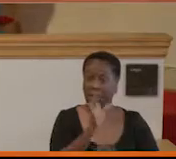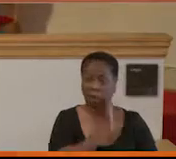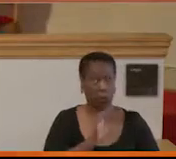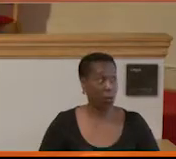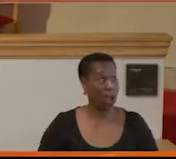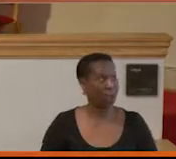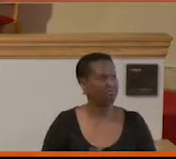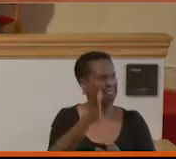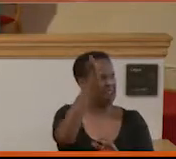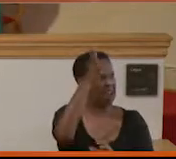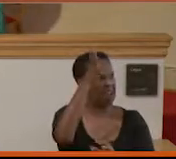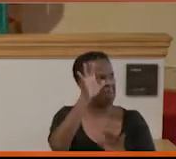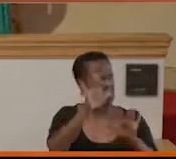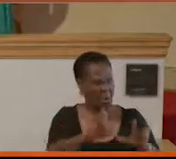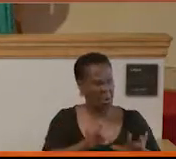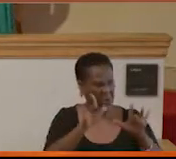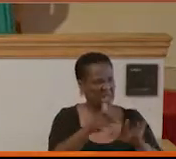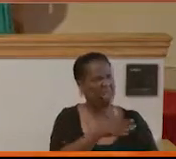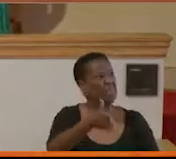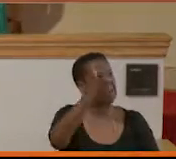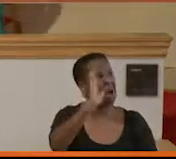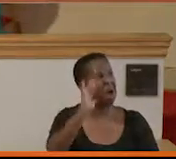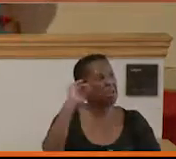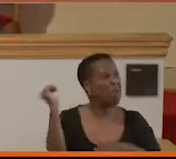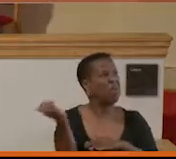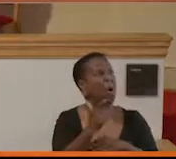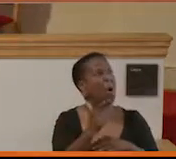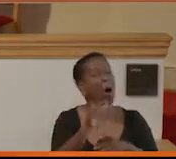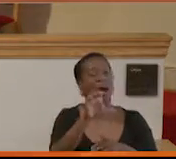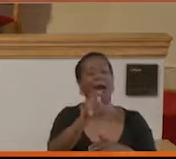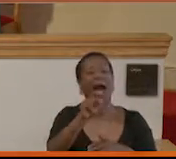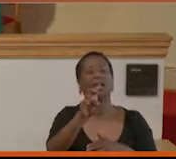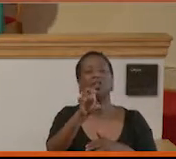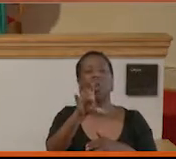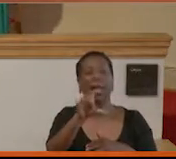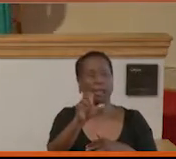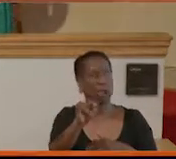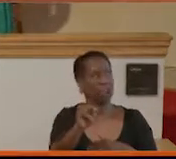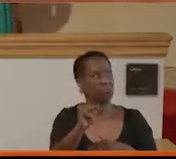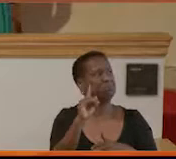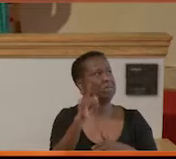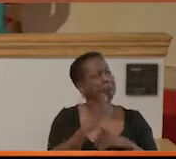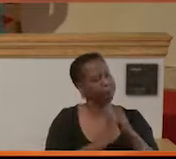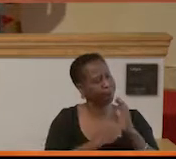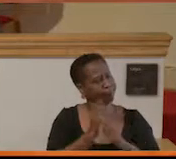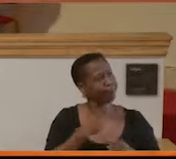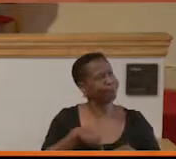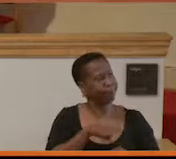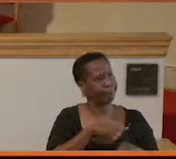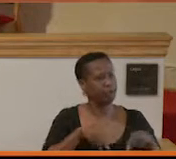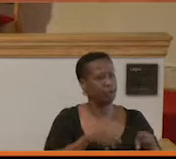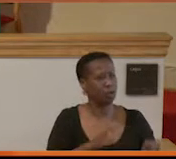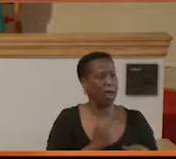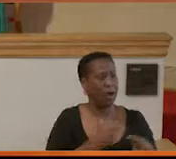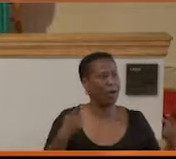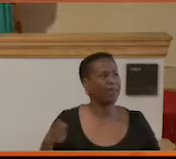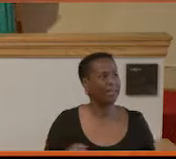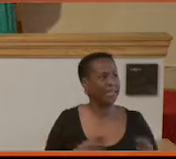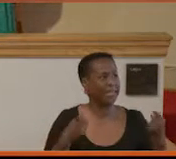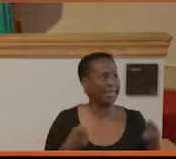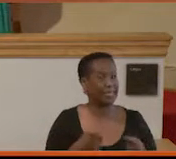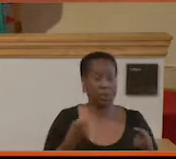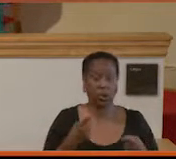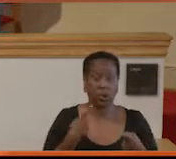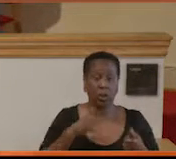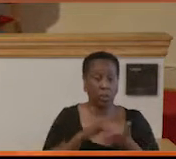the Father of mercies and the God of all consolation, who consoles us in our affliction so